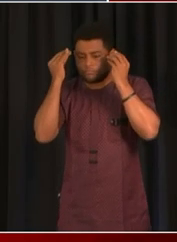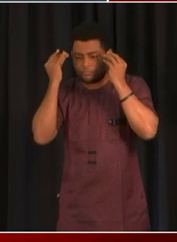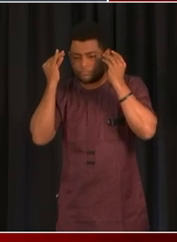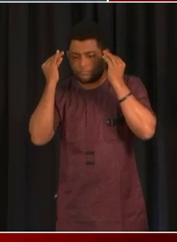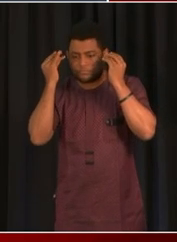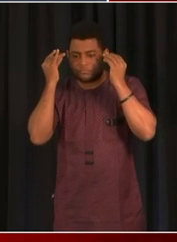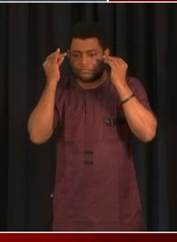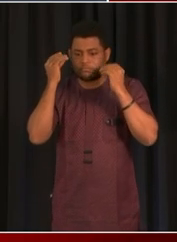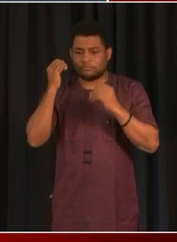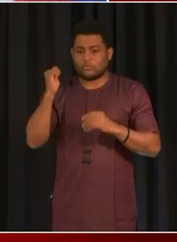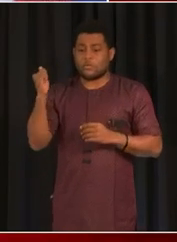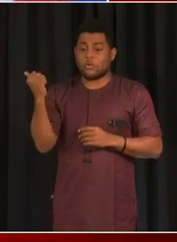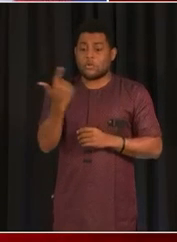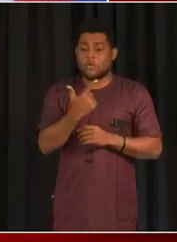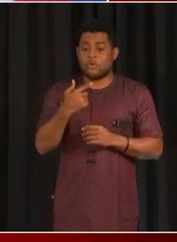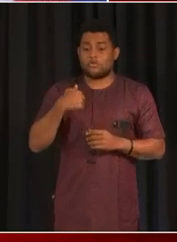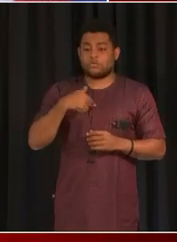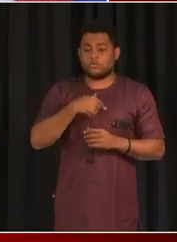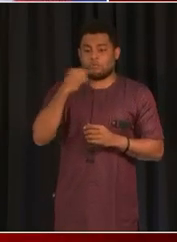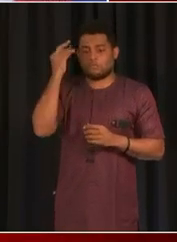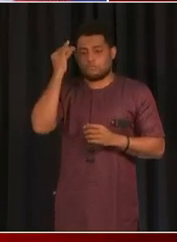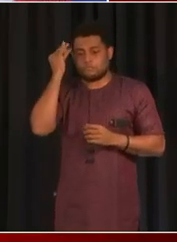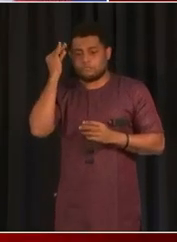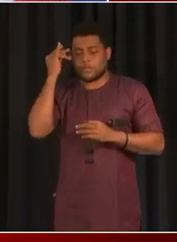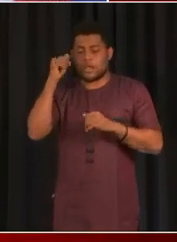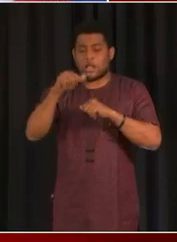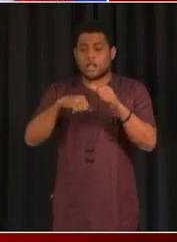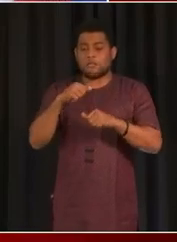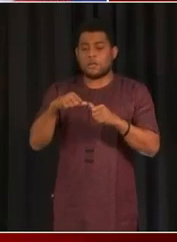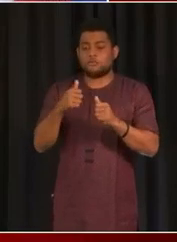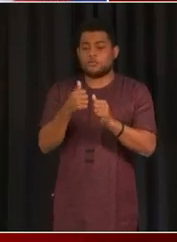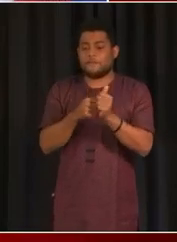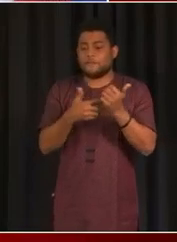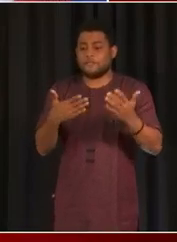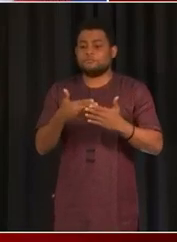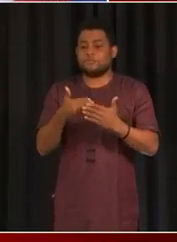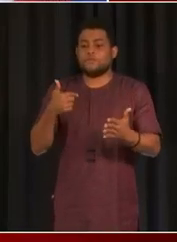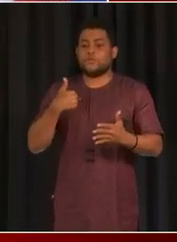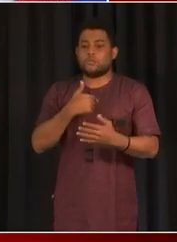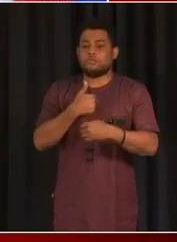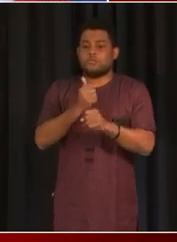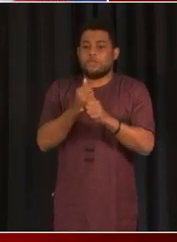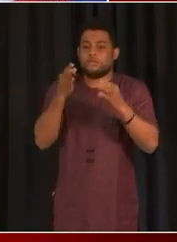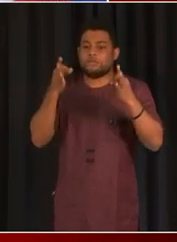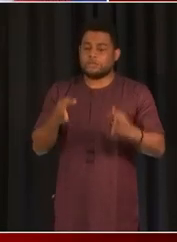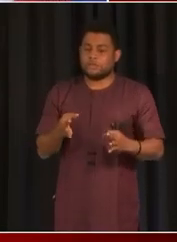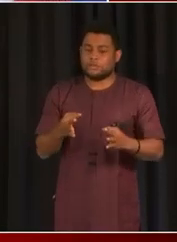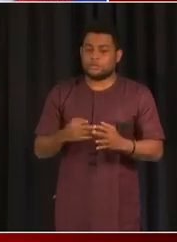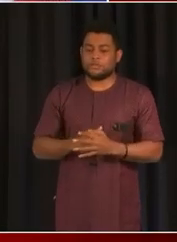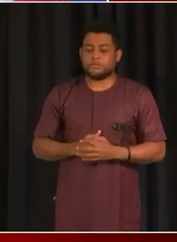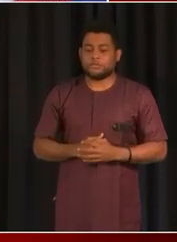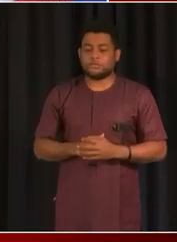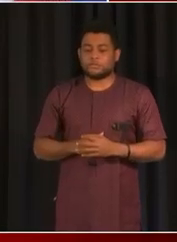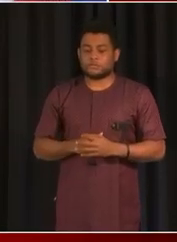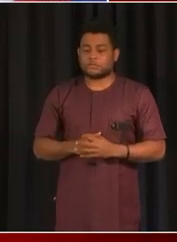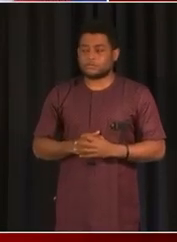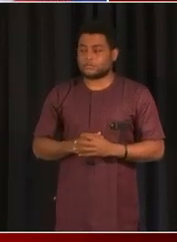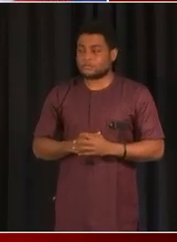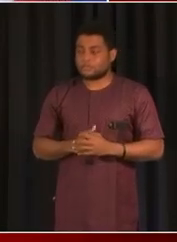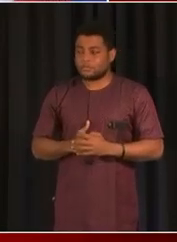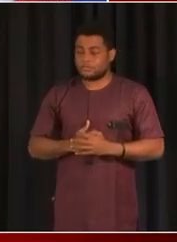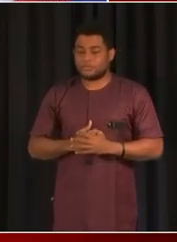have, consider the entire context. Yes. Go ahead.